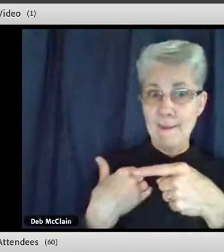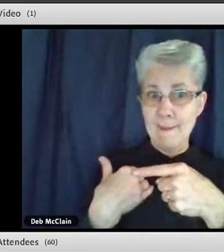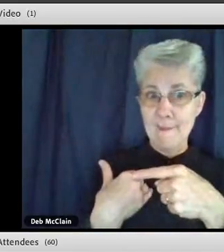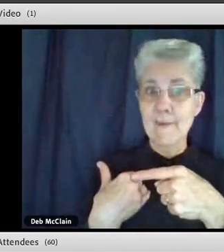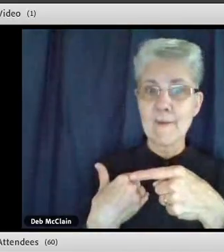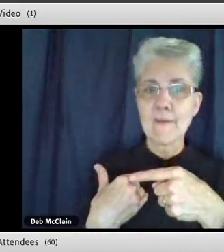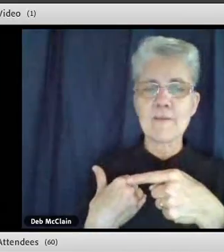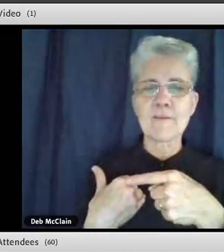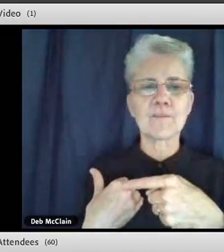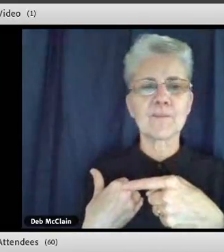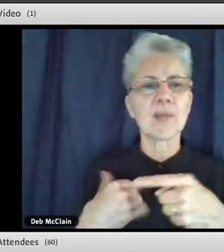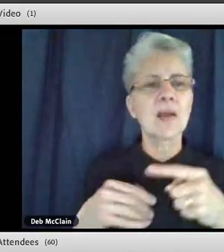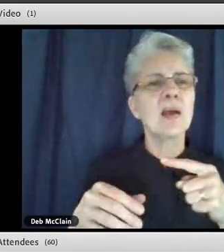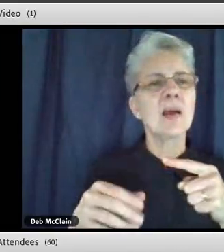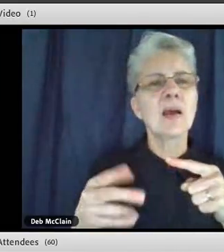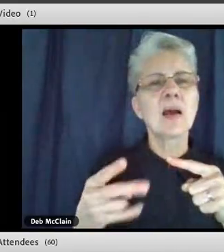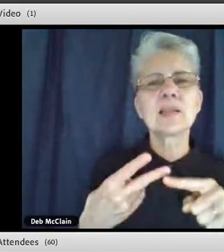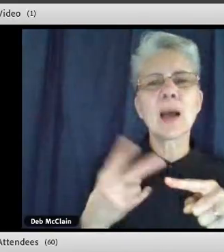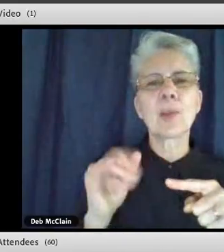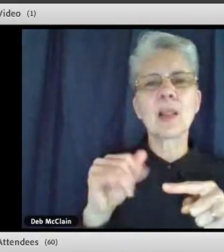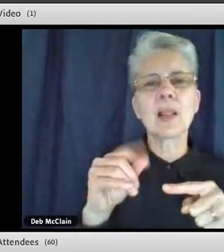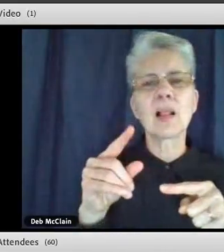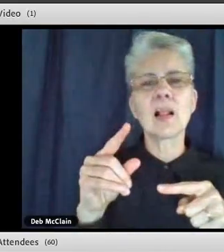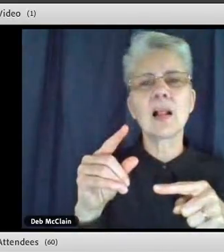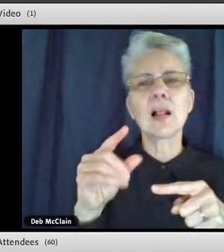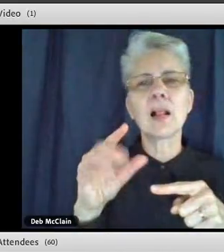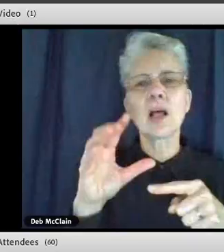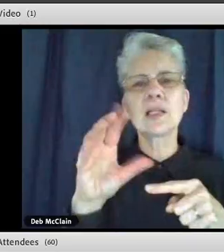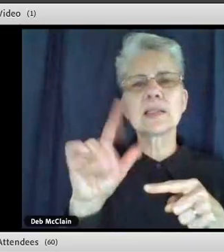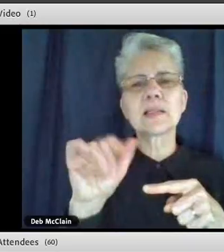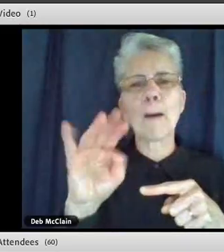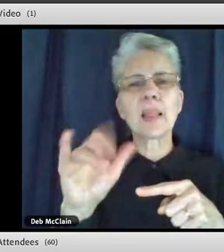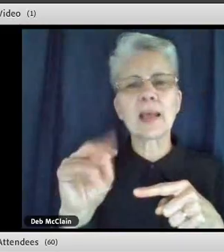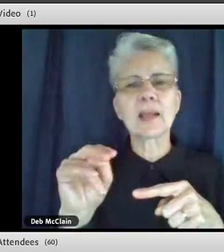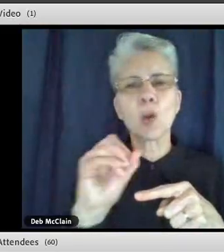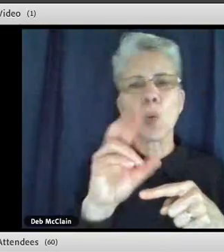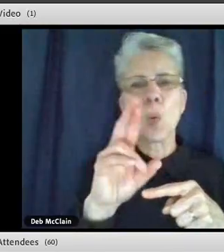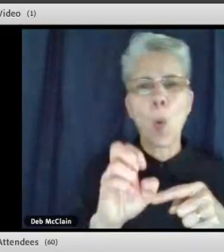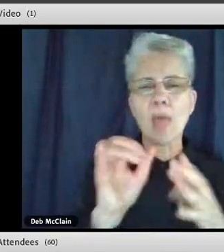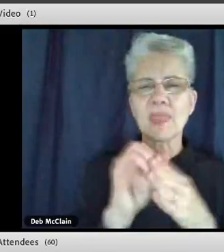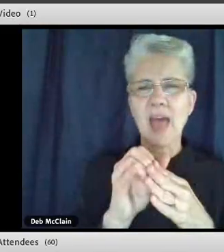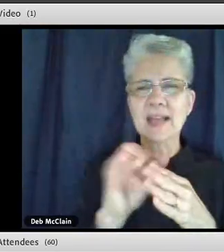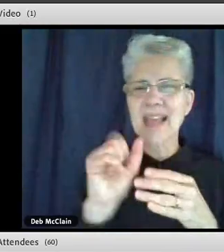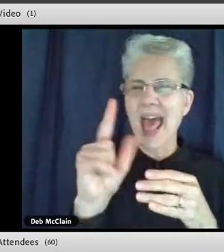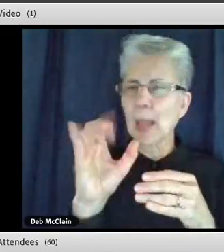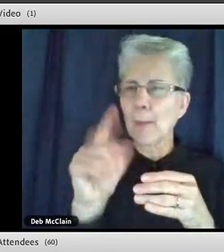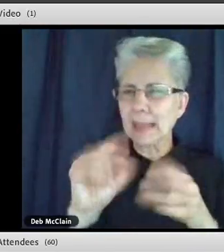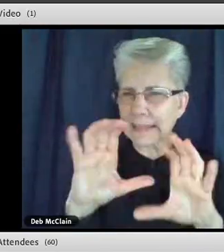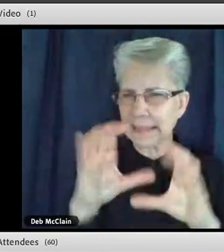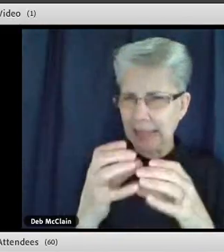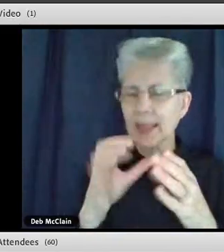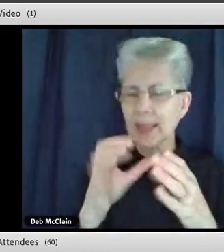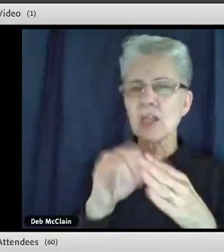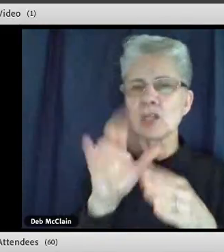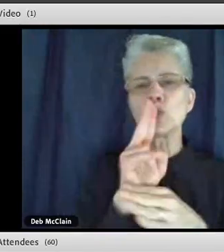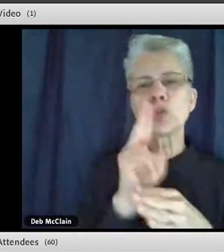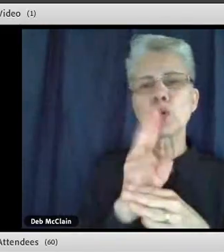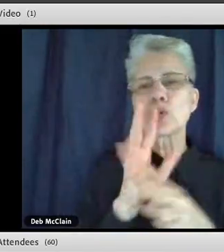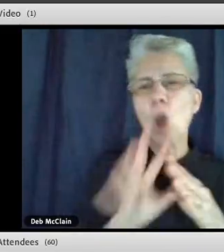Dublin Core. I don't know if you guys have heard of Dublin Core before, but it's an element set that's used around the